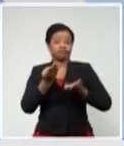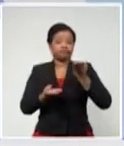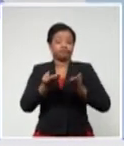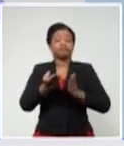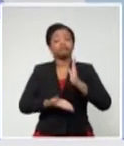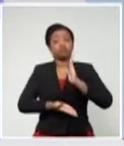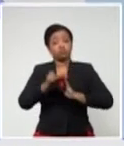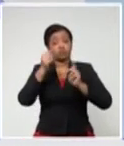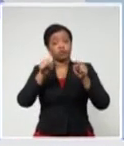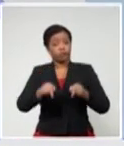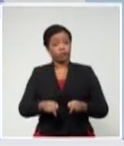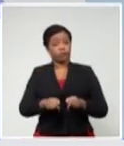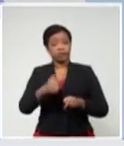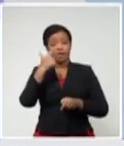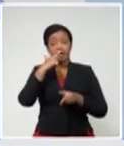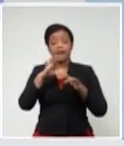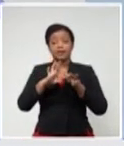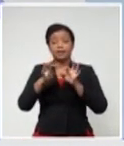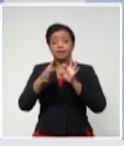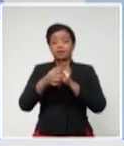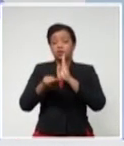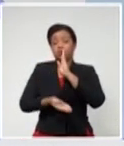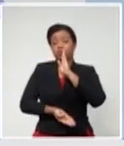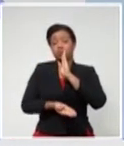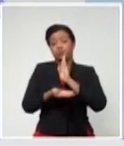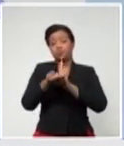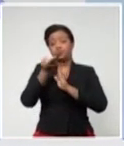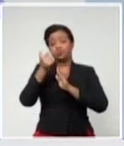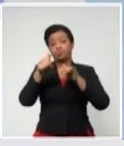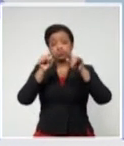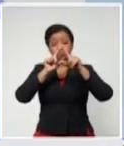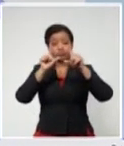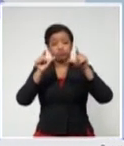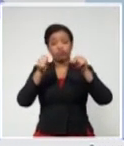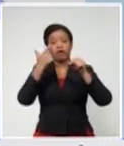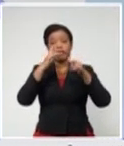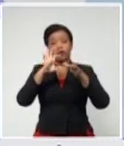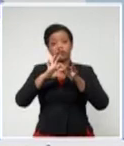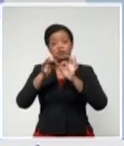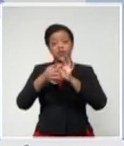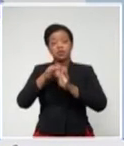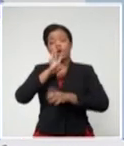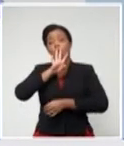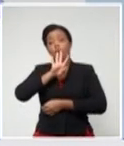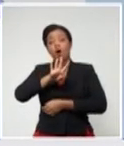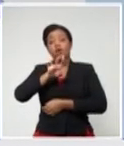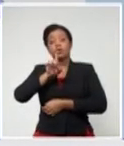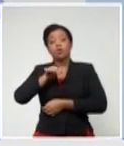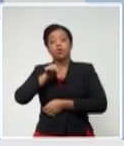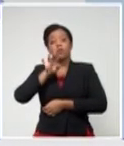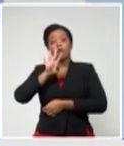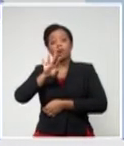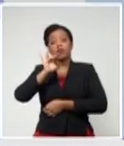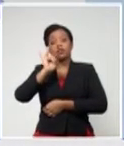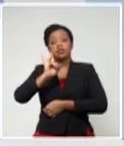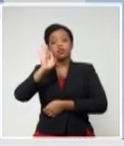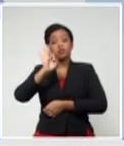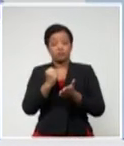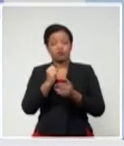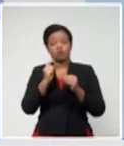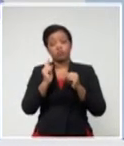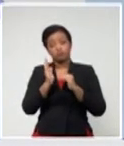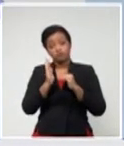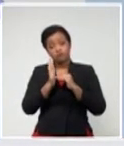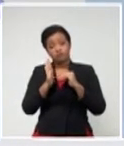Cuba, a figure which is also superior to yesterday's. Then there is Villa Clara, with 1 recently confirmed case